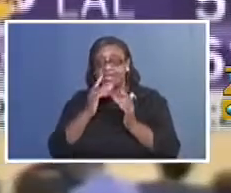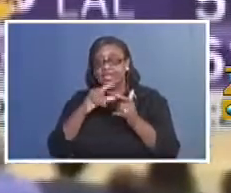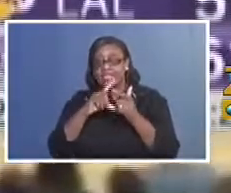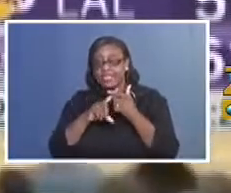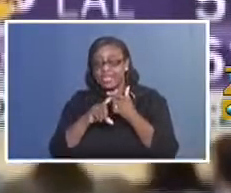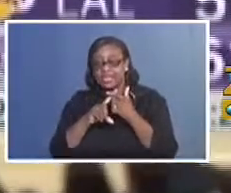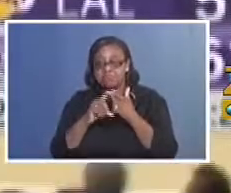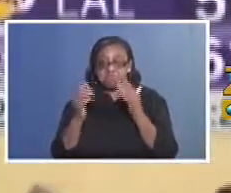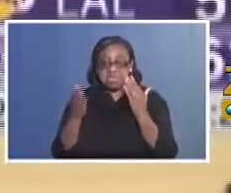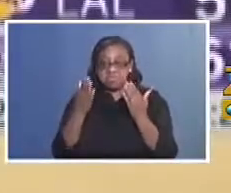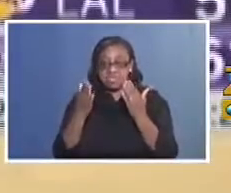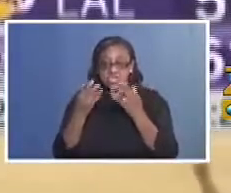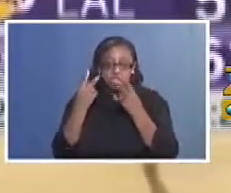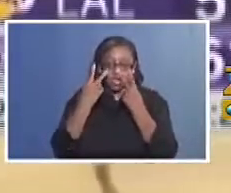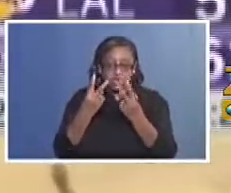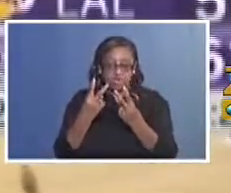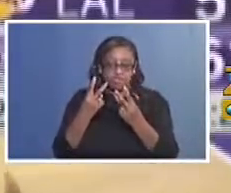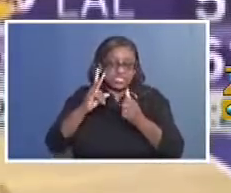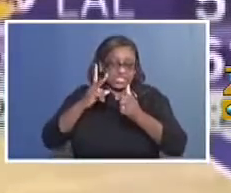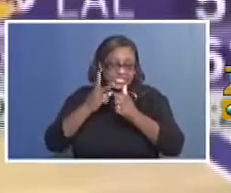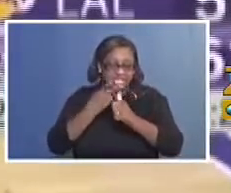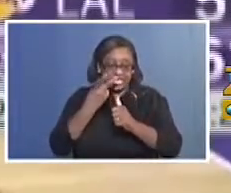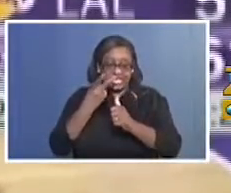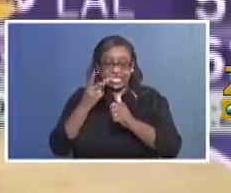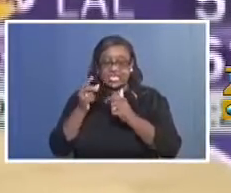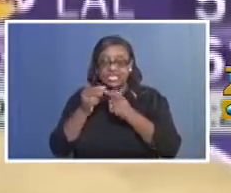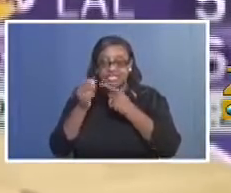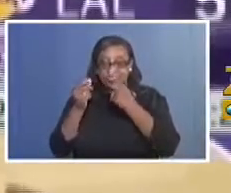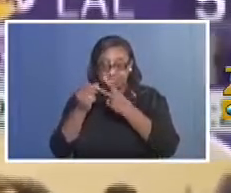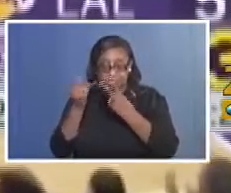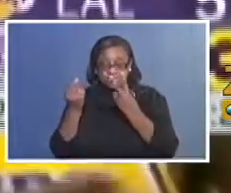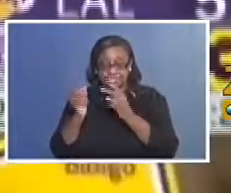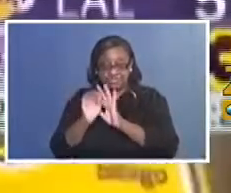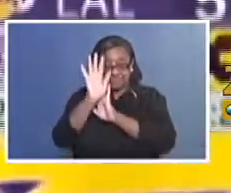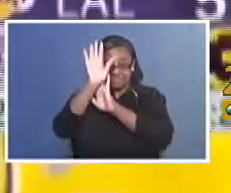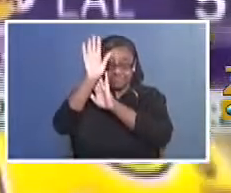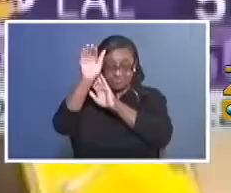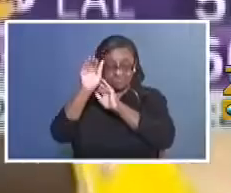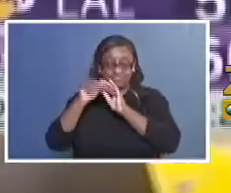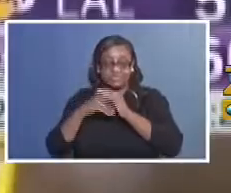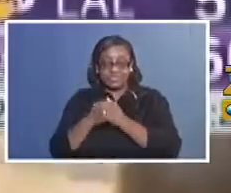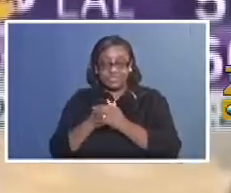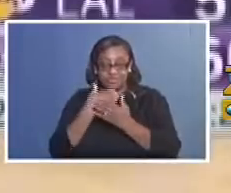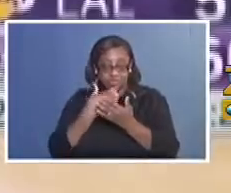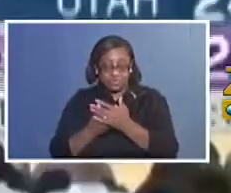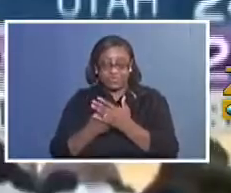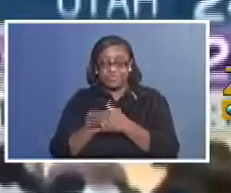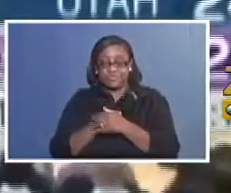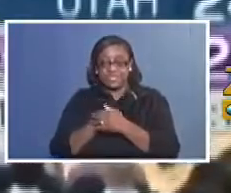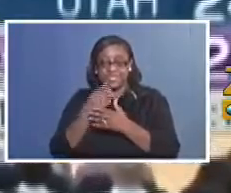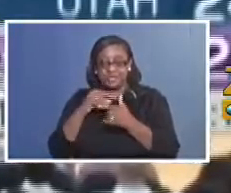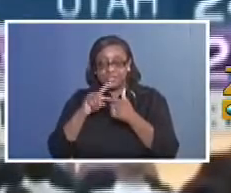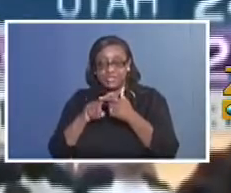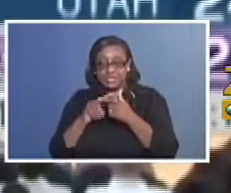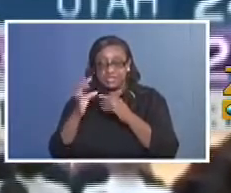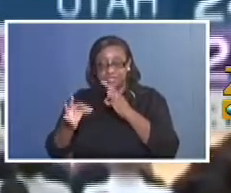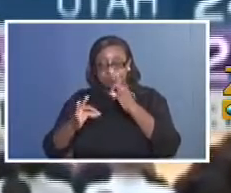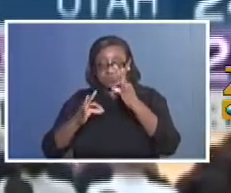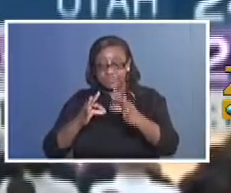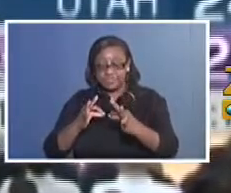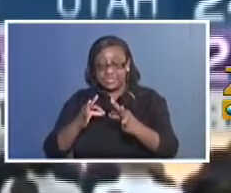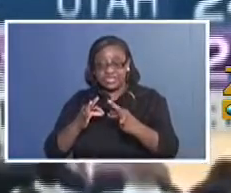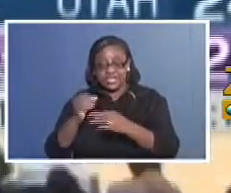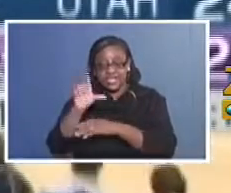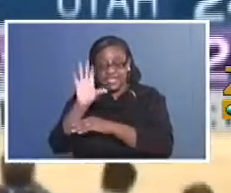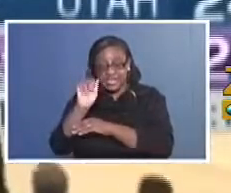the team may be looking for a second chance to acquire the talented shooter. With the hours winding down before tomorrow's trade deadline, the Lakers